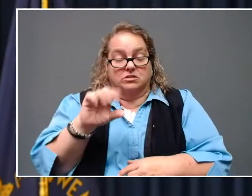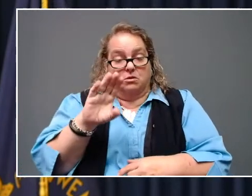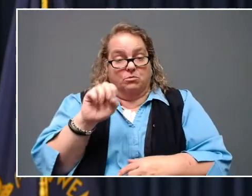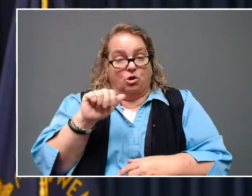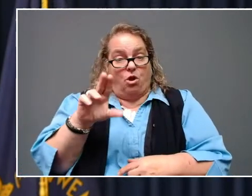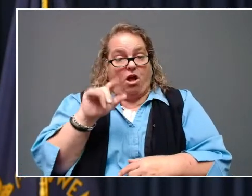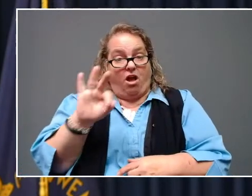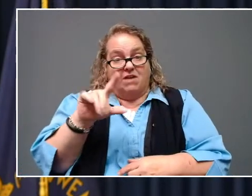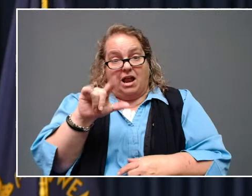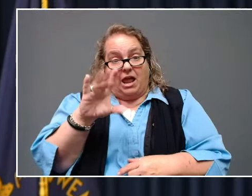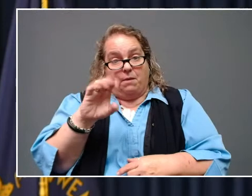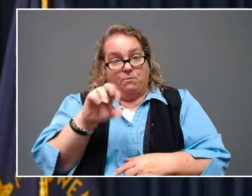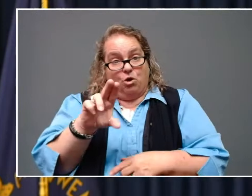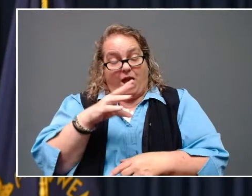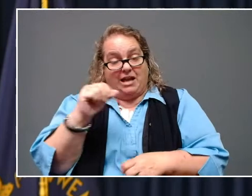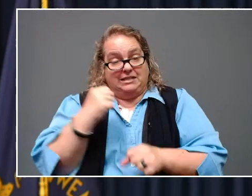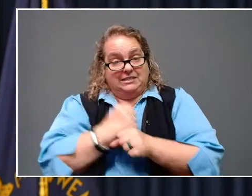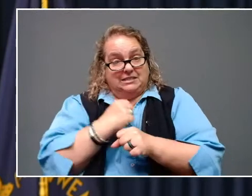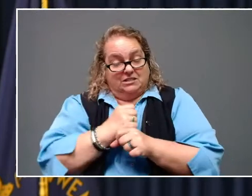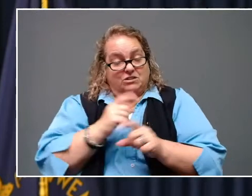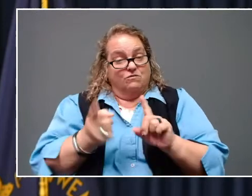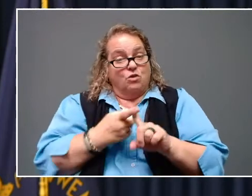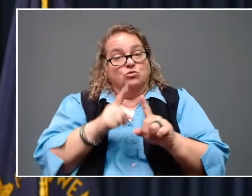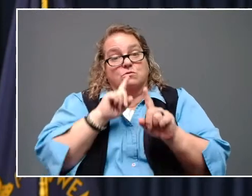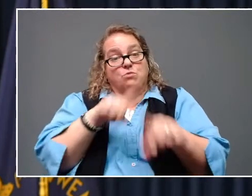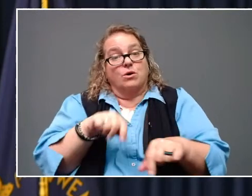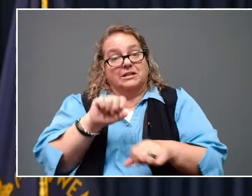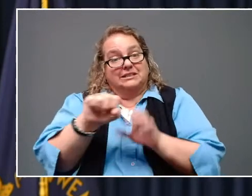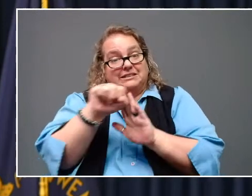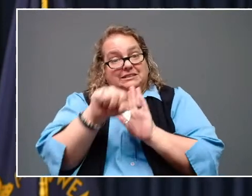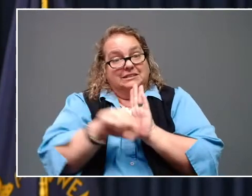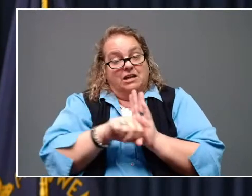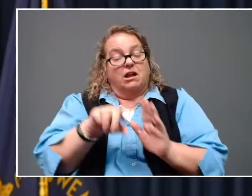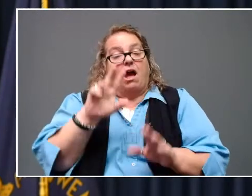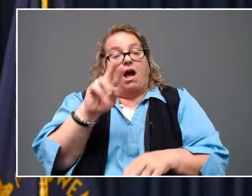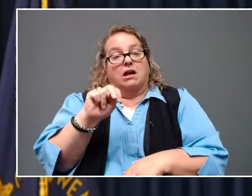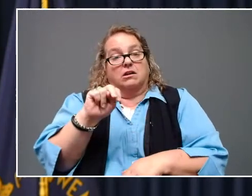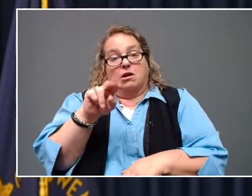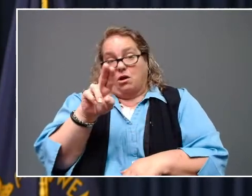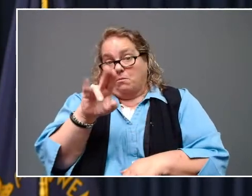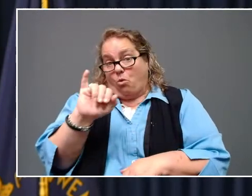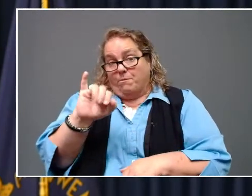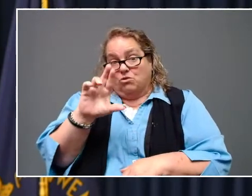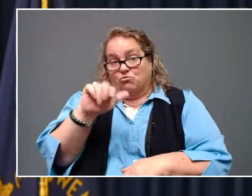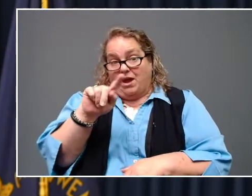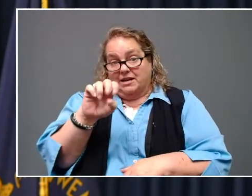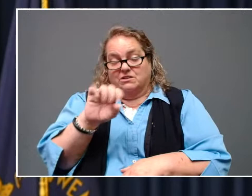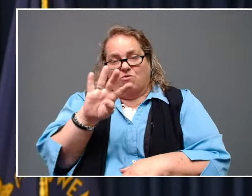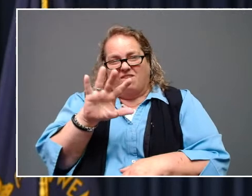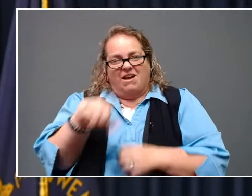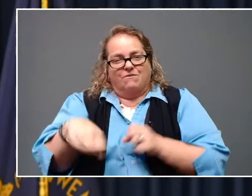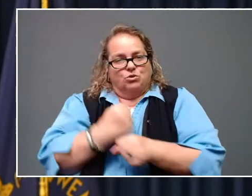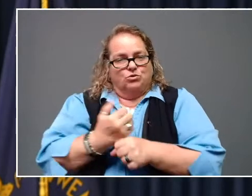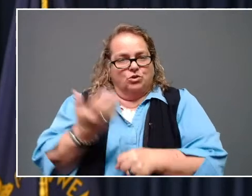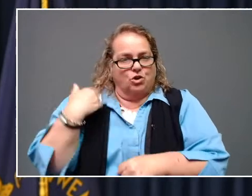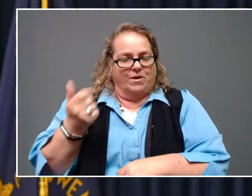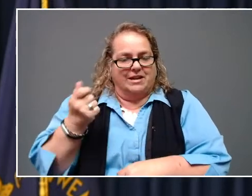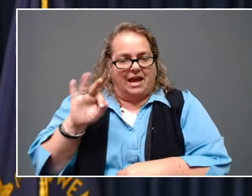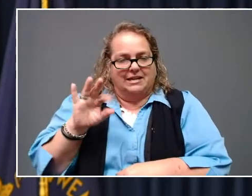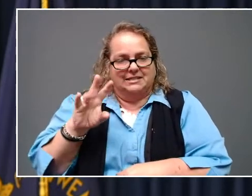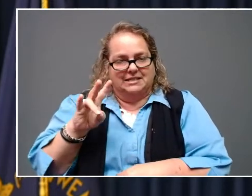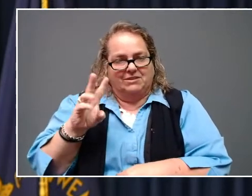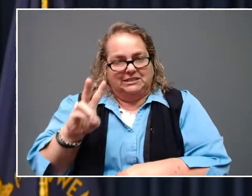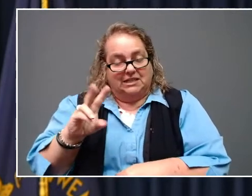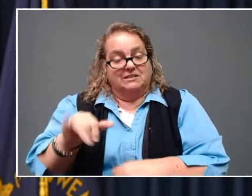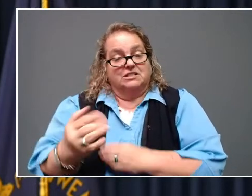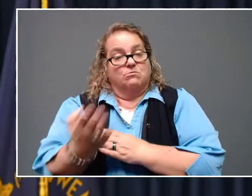began reporting state unemployment rates 45 years ago in 1976. This morning, the Kentucky Center for